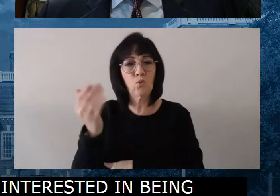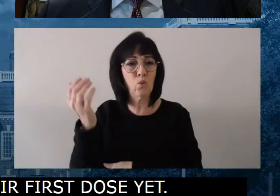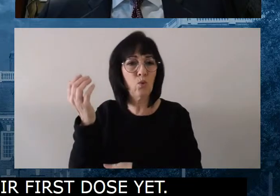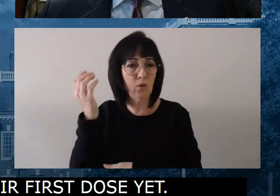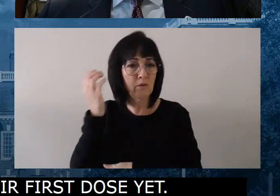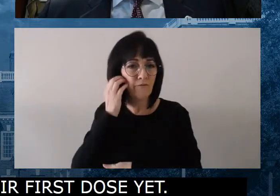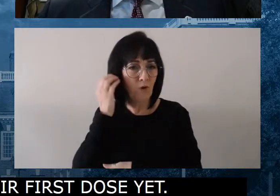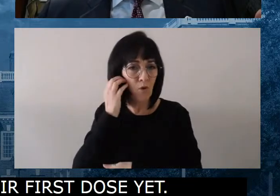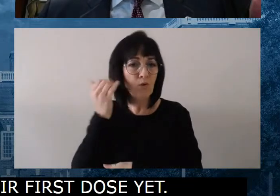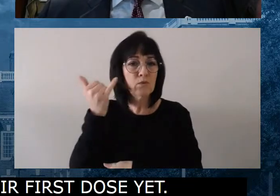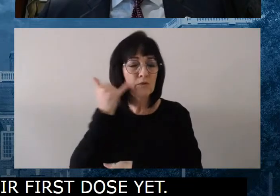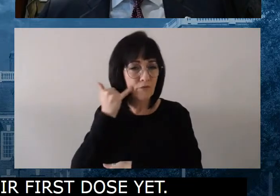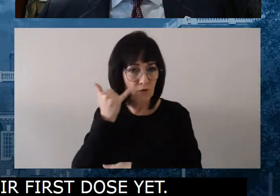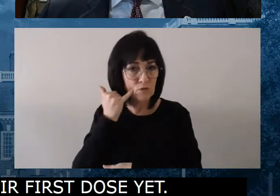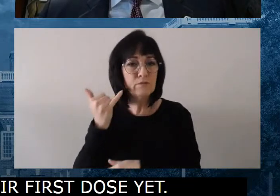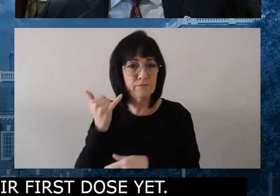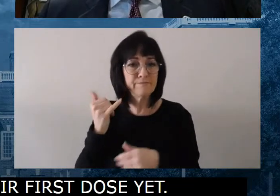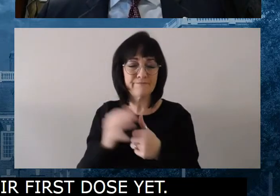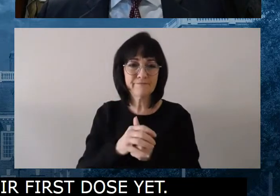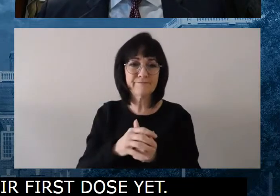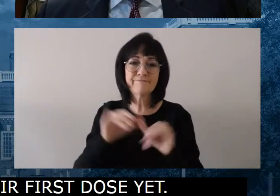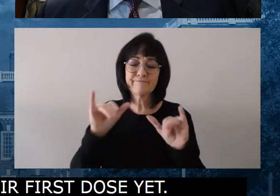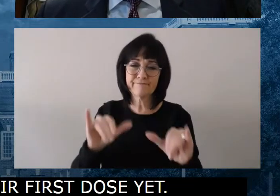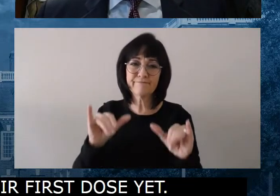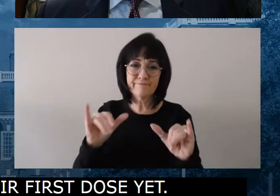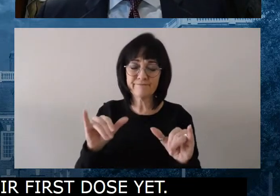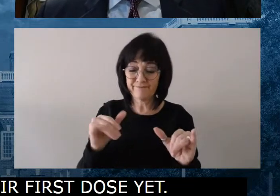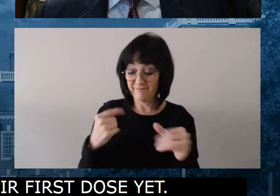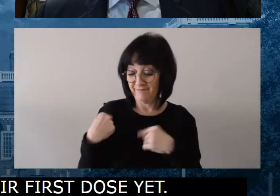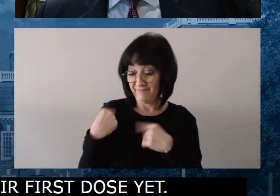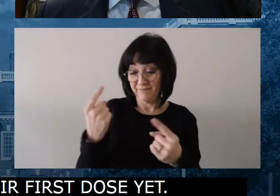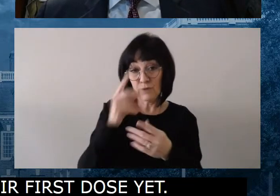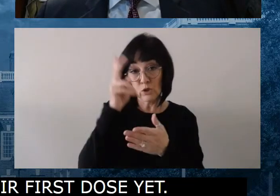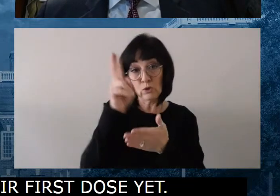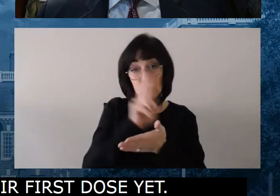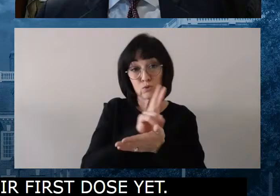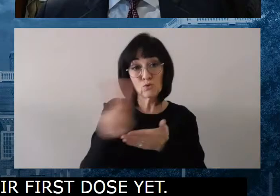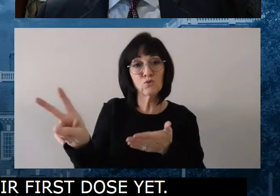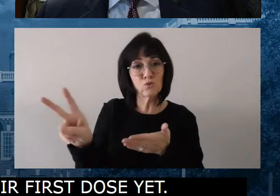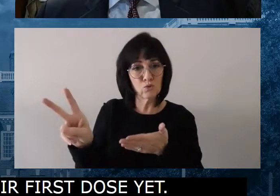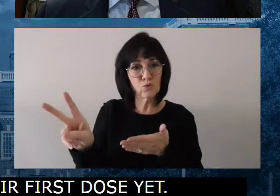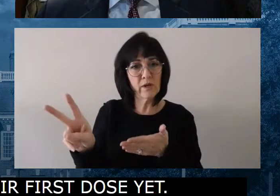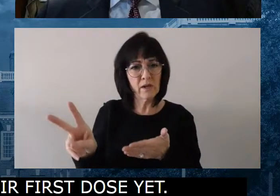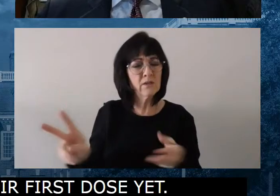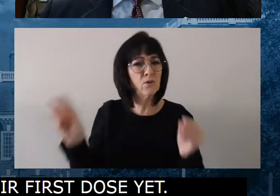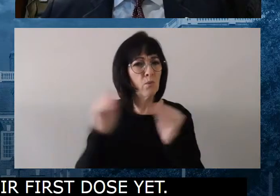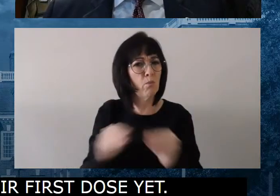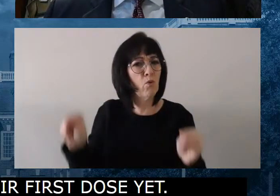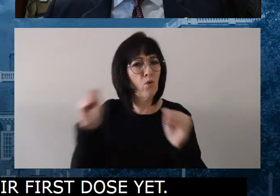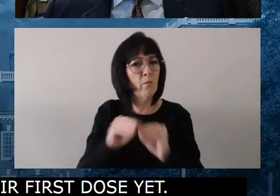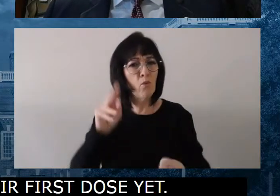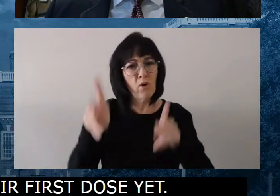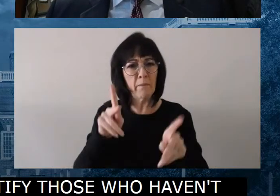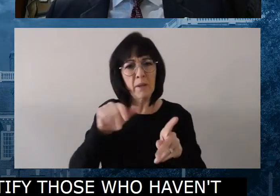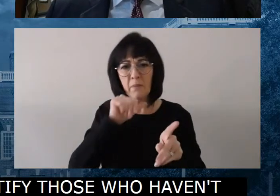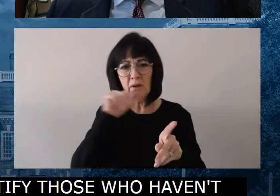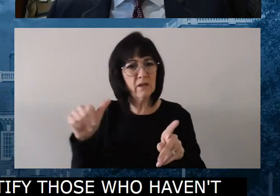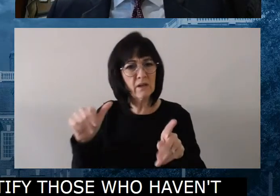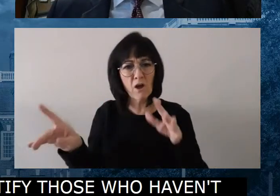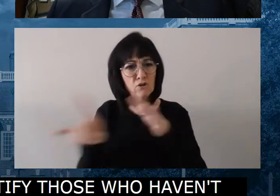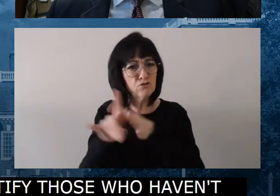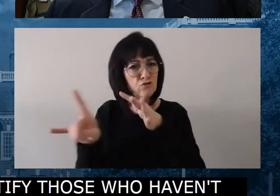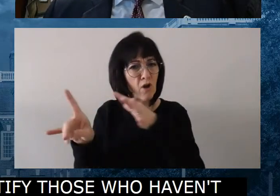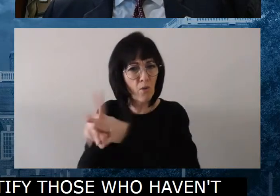get vaccinated. We have seen just in the last 2 weeks a much higher no-show rate at some vaccinations by the time we get to Thursday and